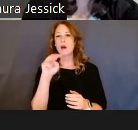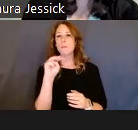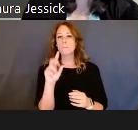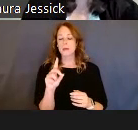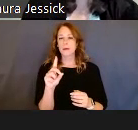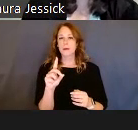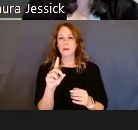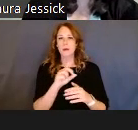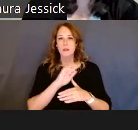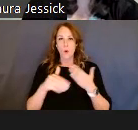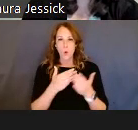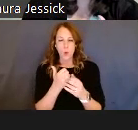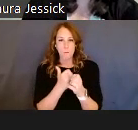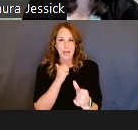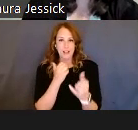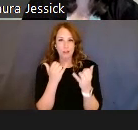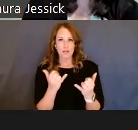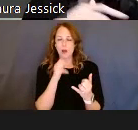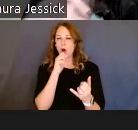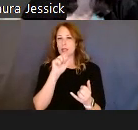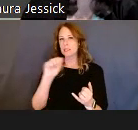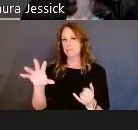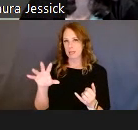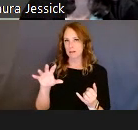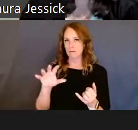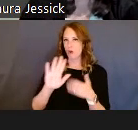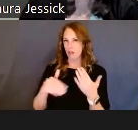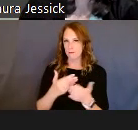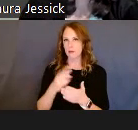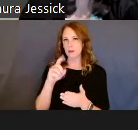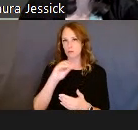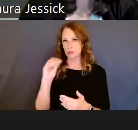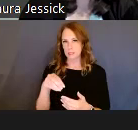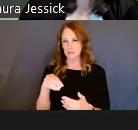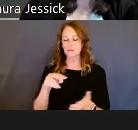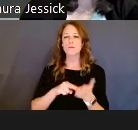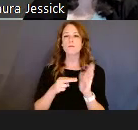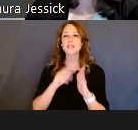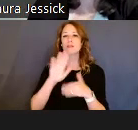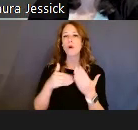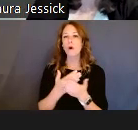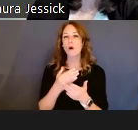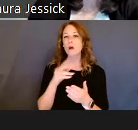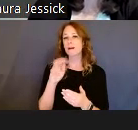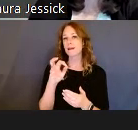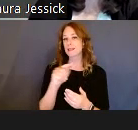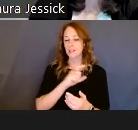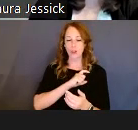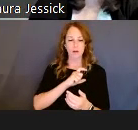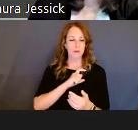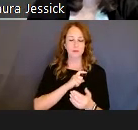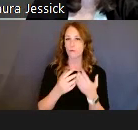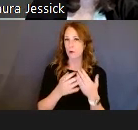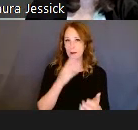the entire backlog is an unsubmitted backlog. So it is all kits that law enforcement, for one reason